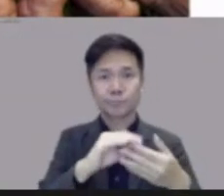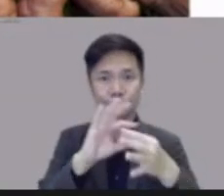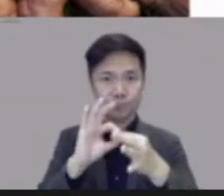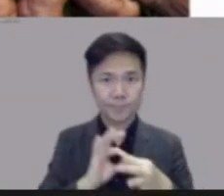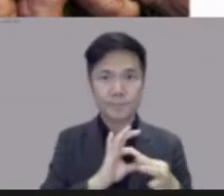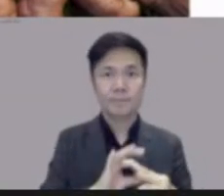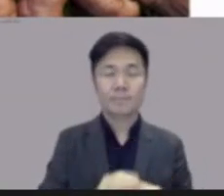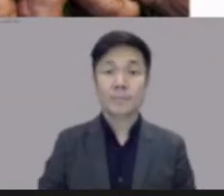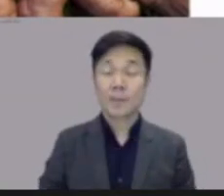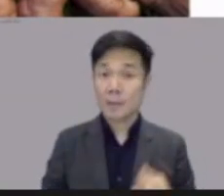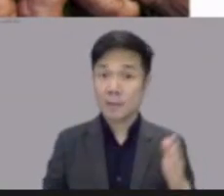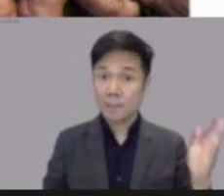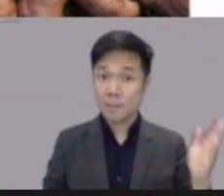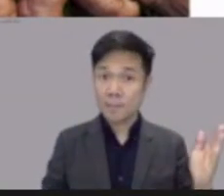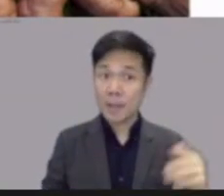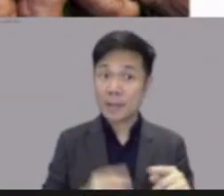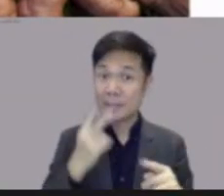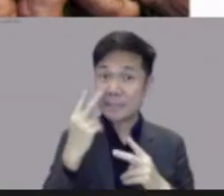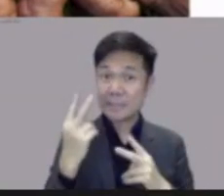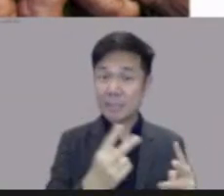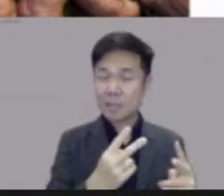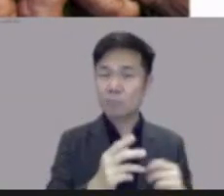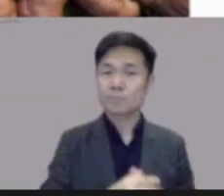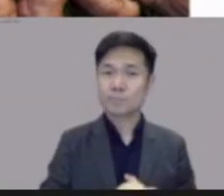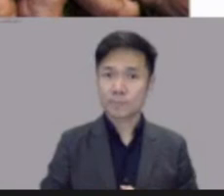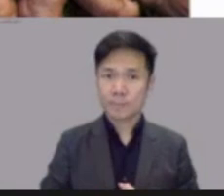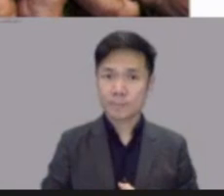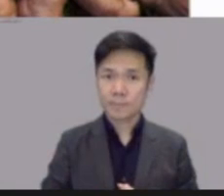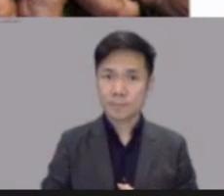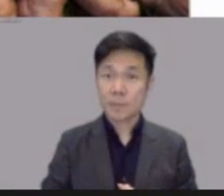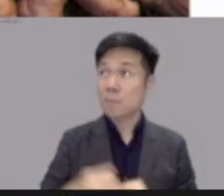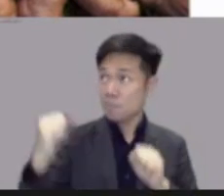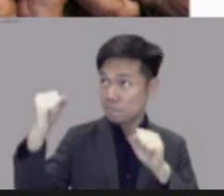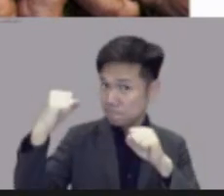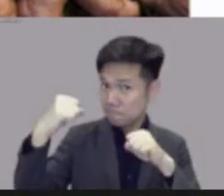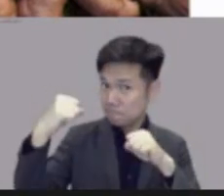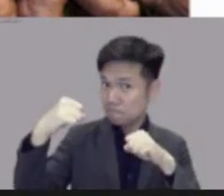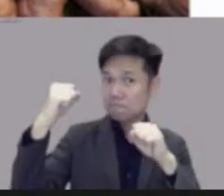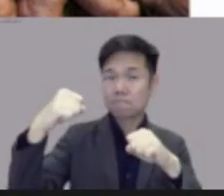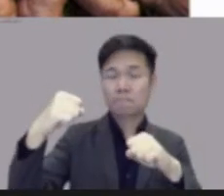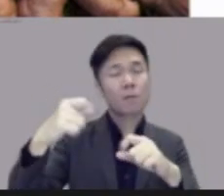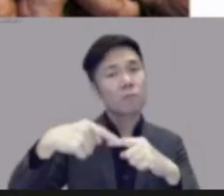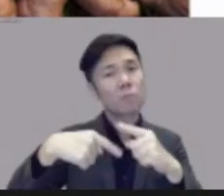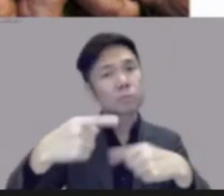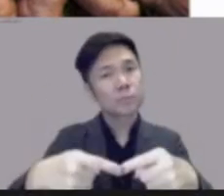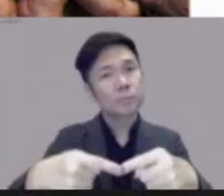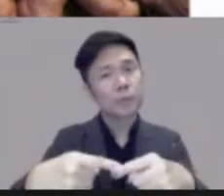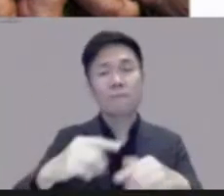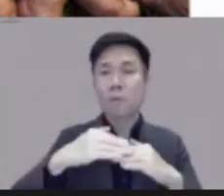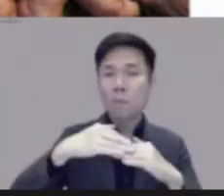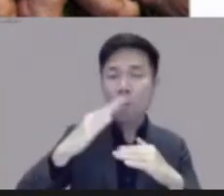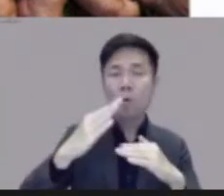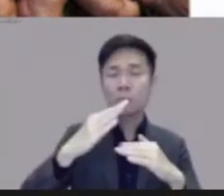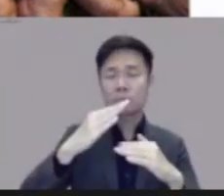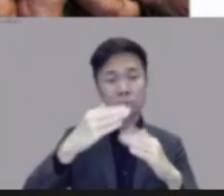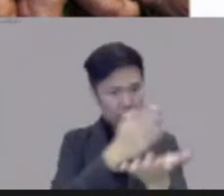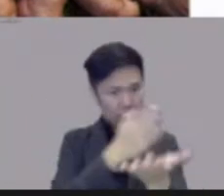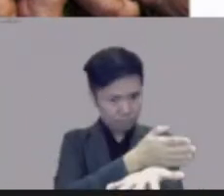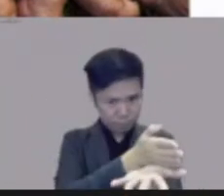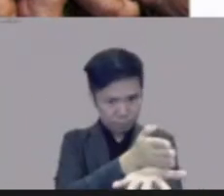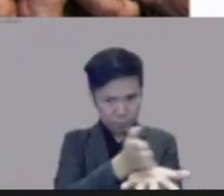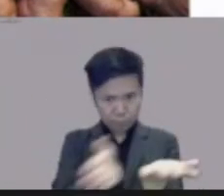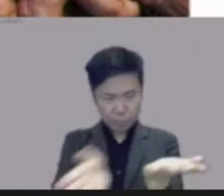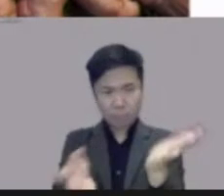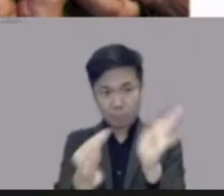strengthening the social contract for delivering on environmental rights as well as more attention towards holistic policies to effectively